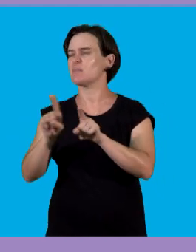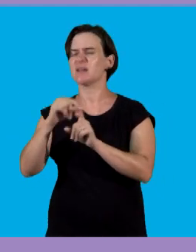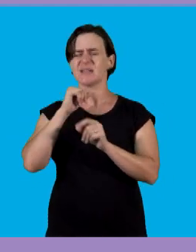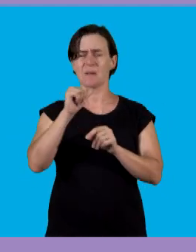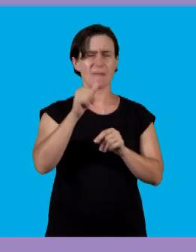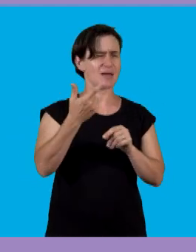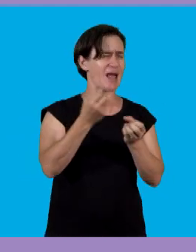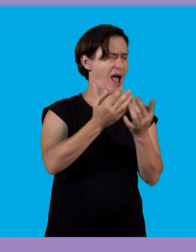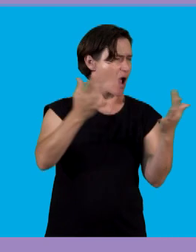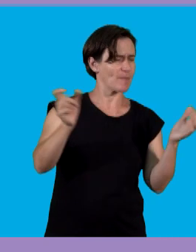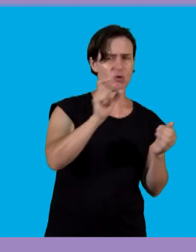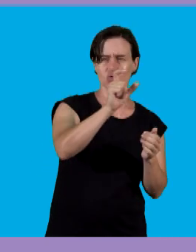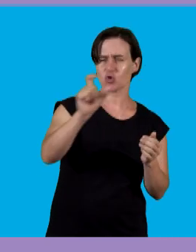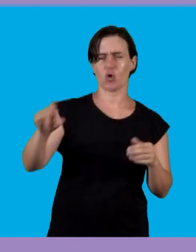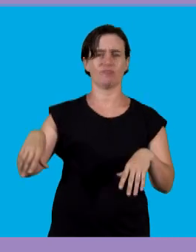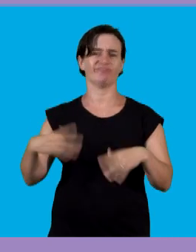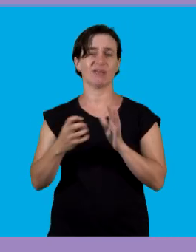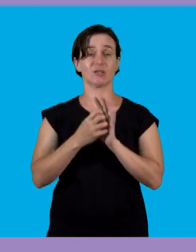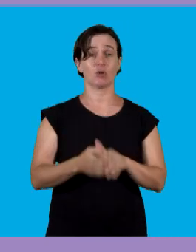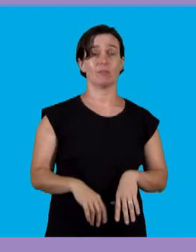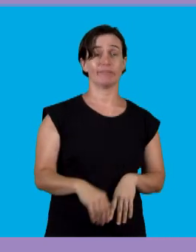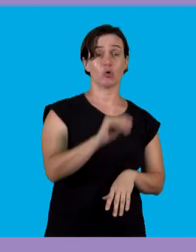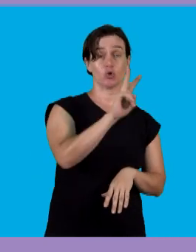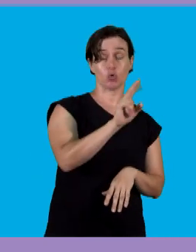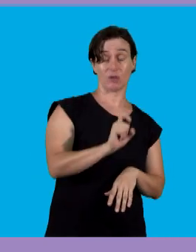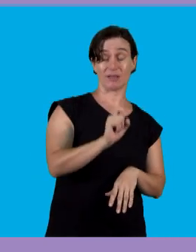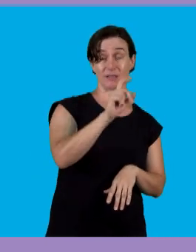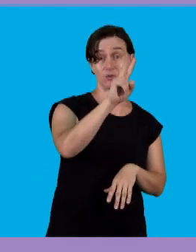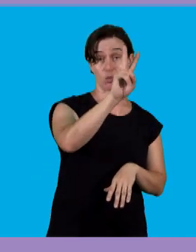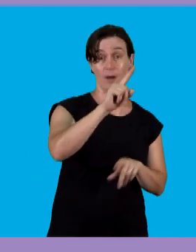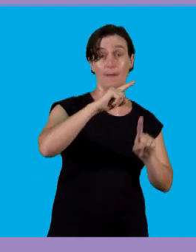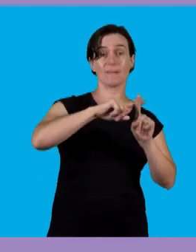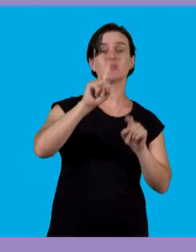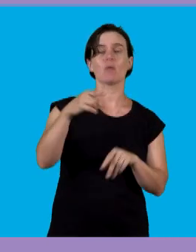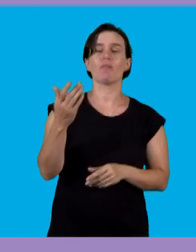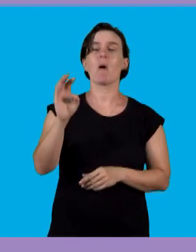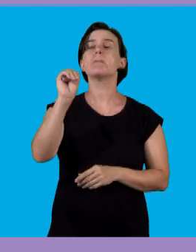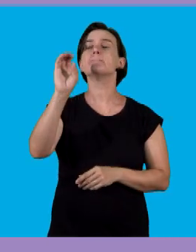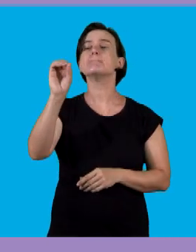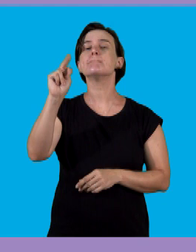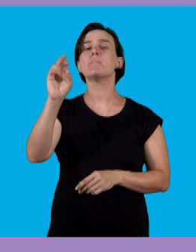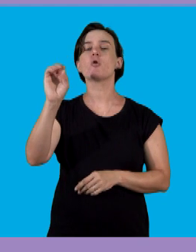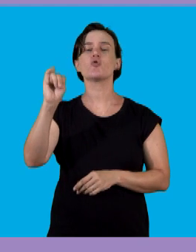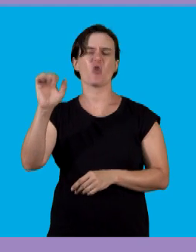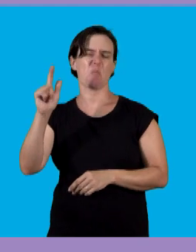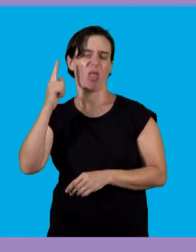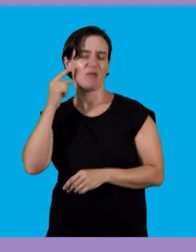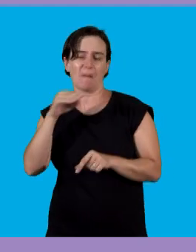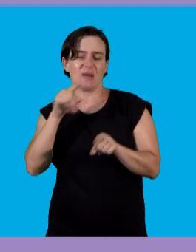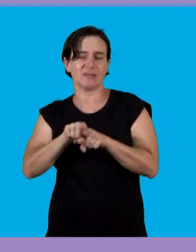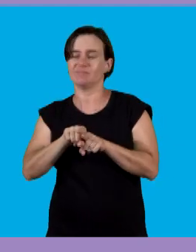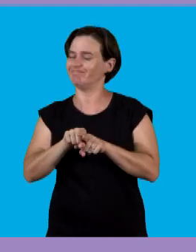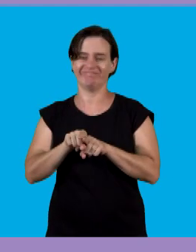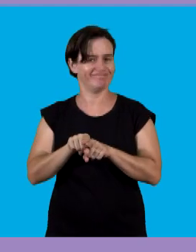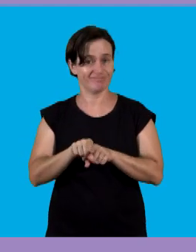of how many terms they have. For example, saying that 2x squared plus 1 is a monomial. Now, of course, this is